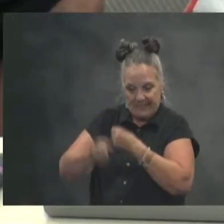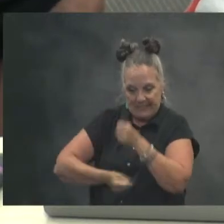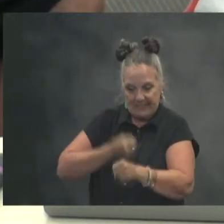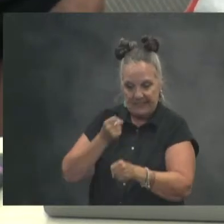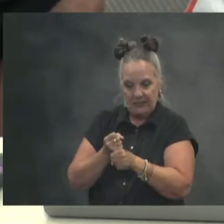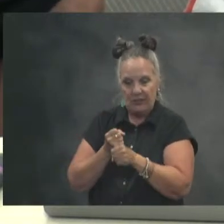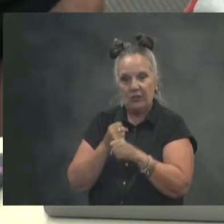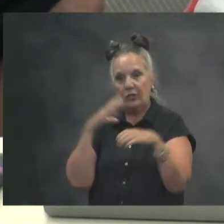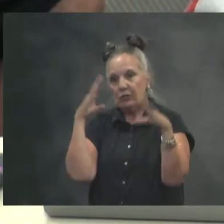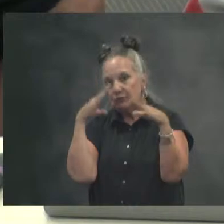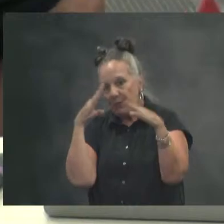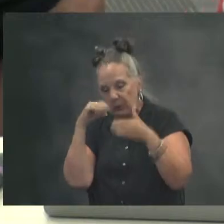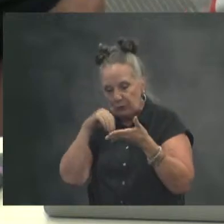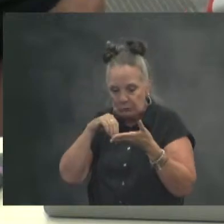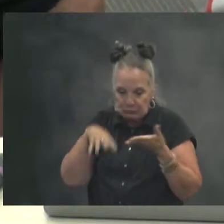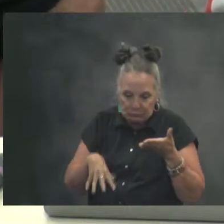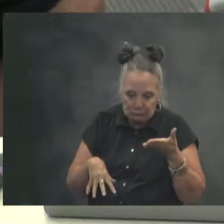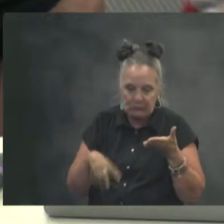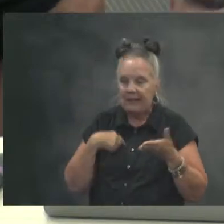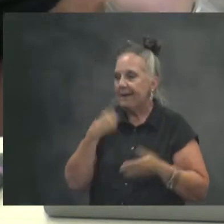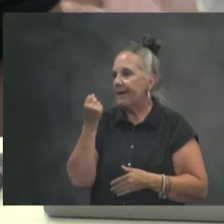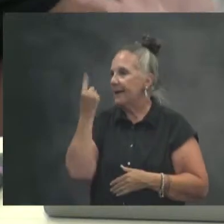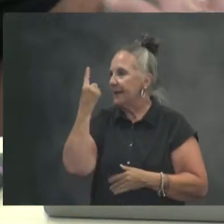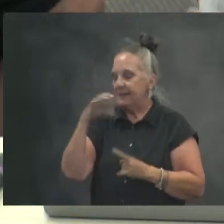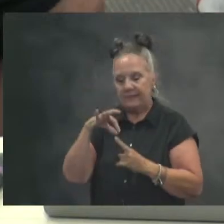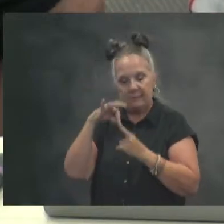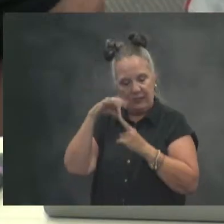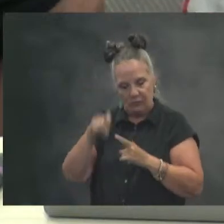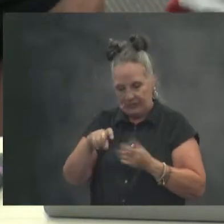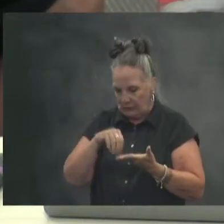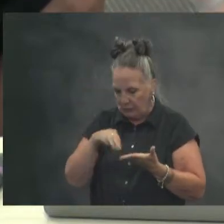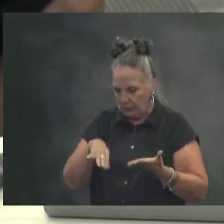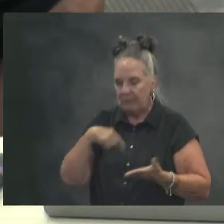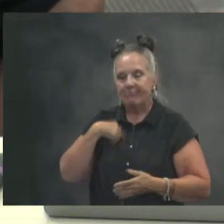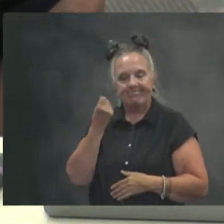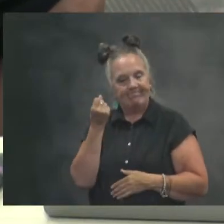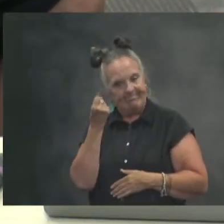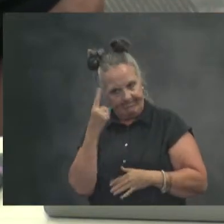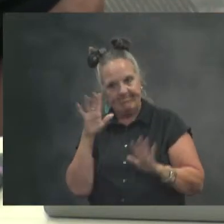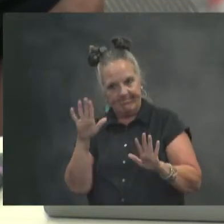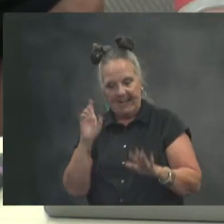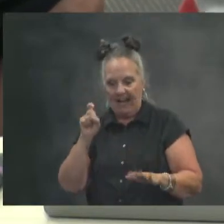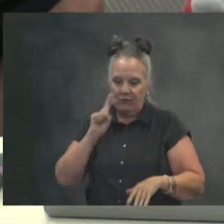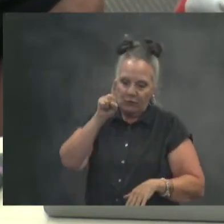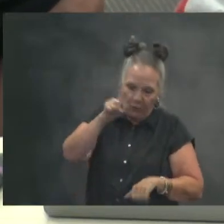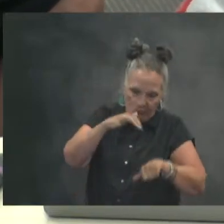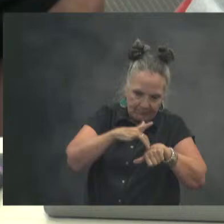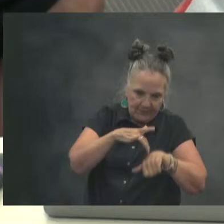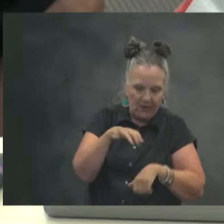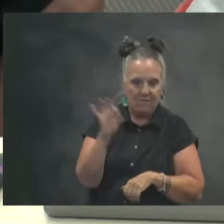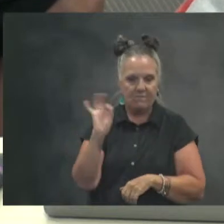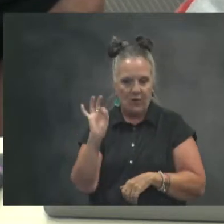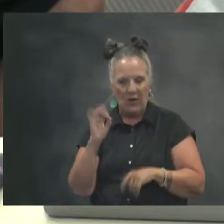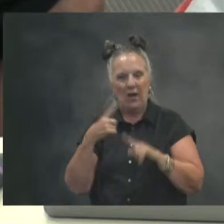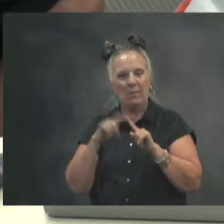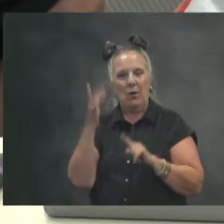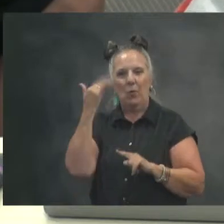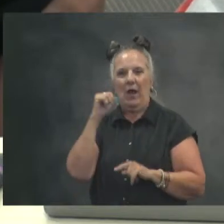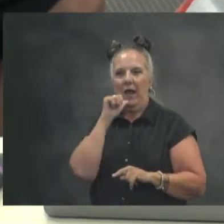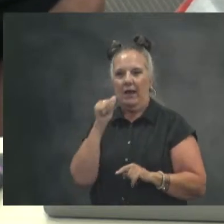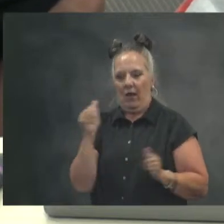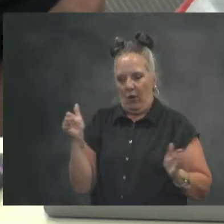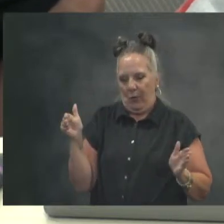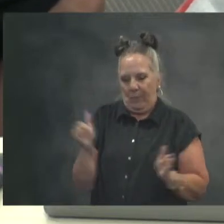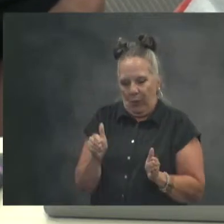troubled students, other students. Now, I understand special needs students have to get maybe to Frederick but why aren't small para